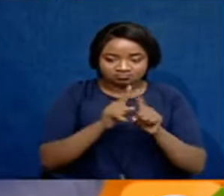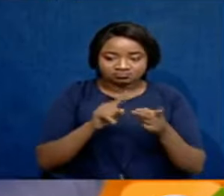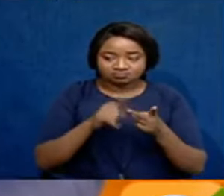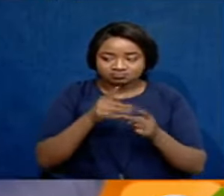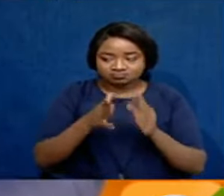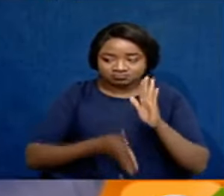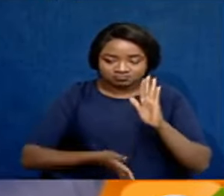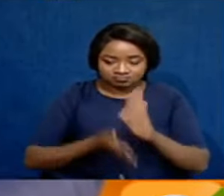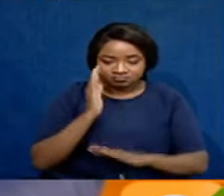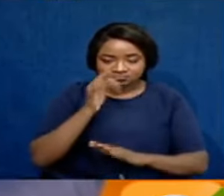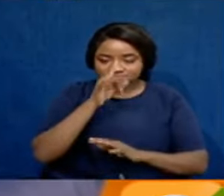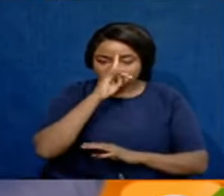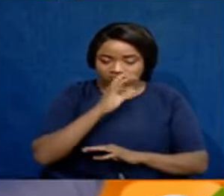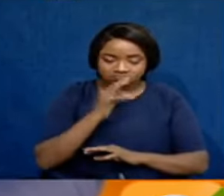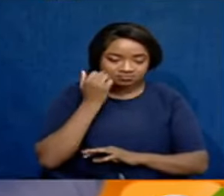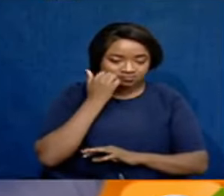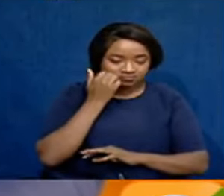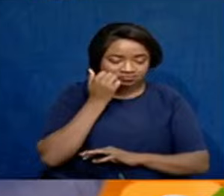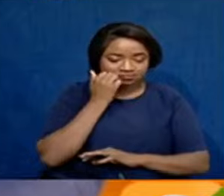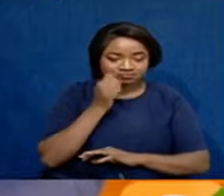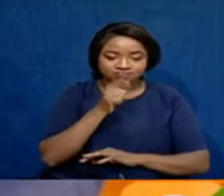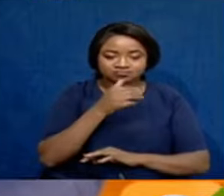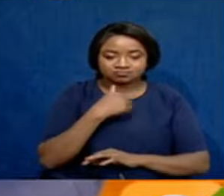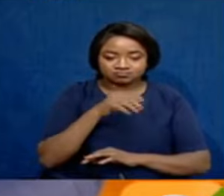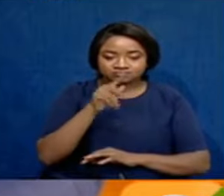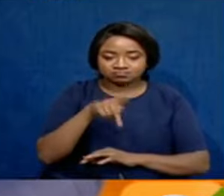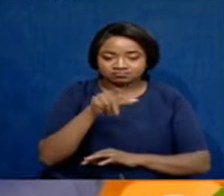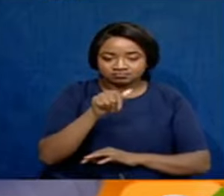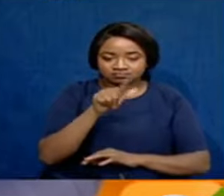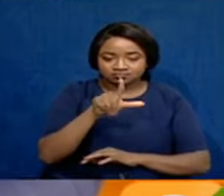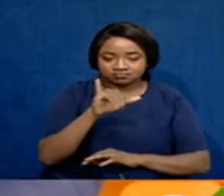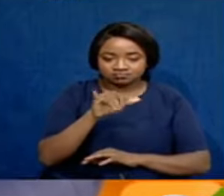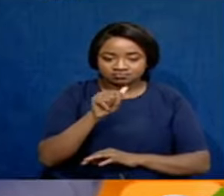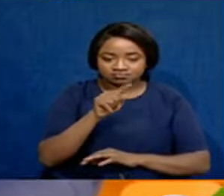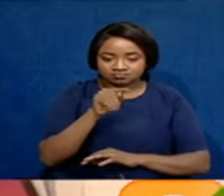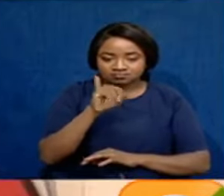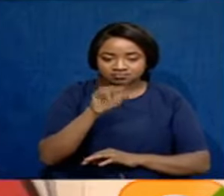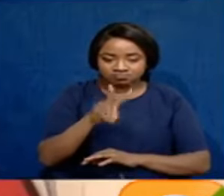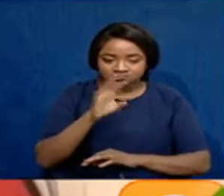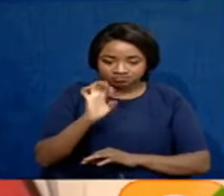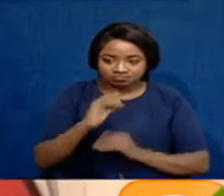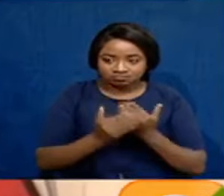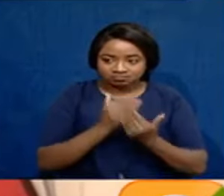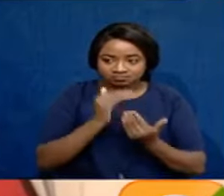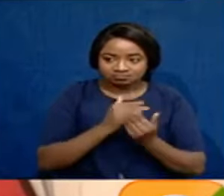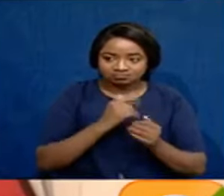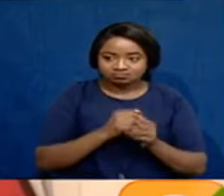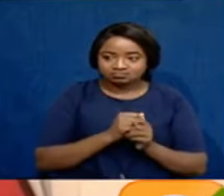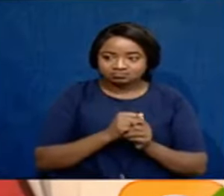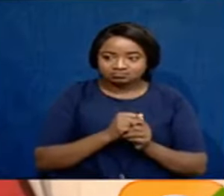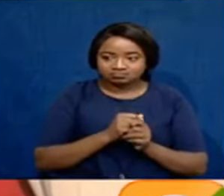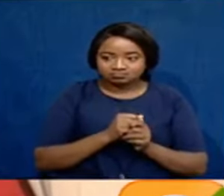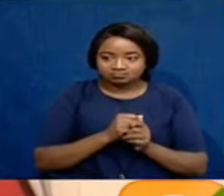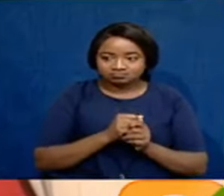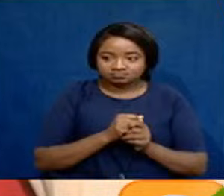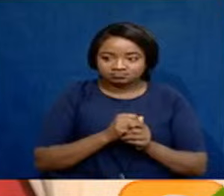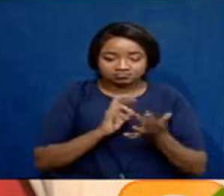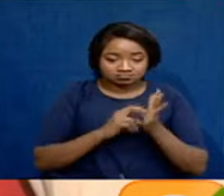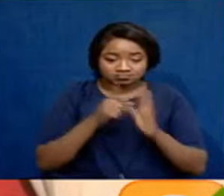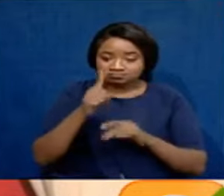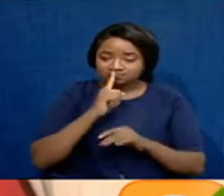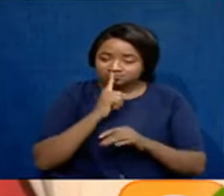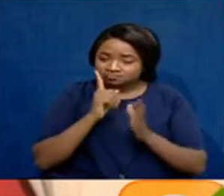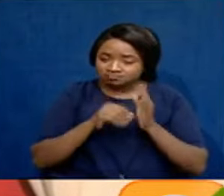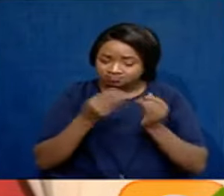illness is where you'll have your palliative care for cancer, and then the rest of the management. Did I hear you right when you said the funds are currently not